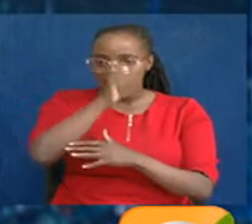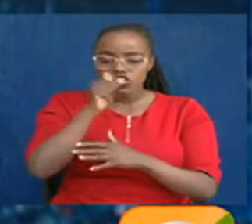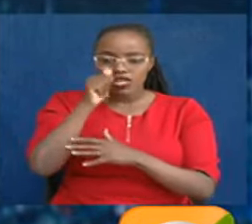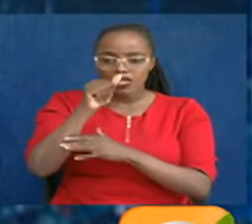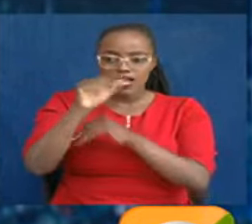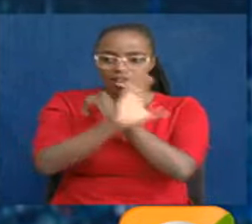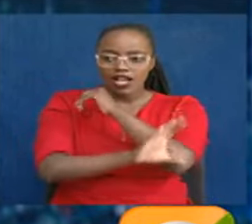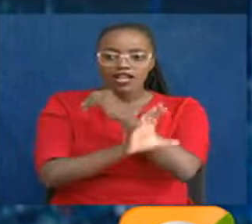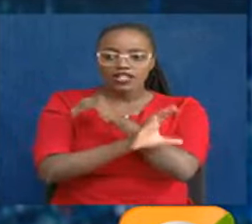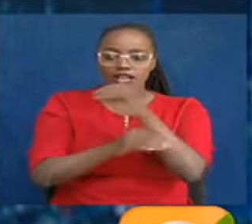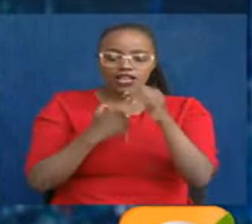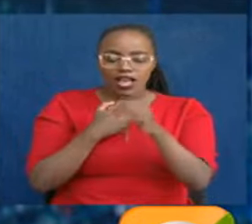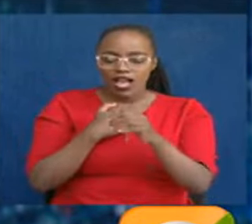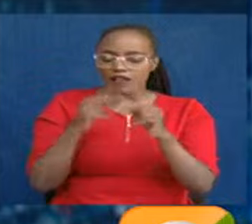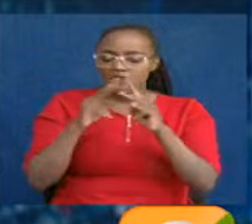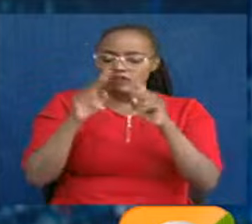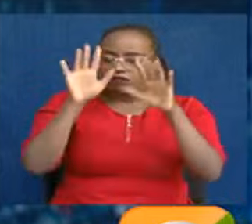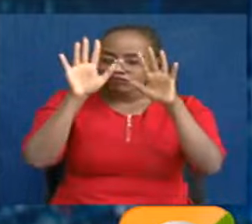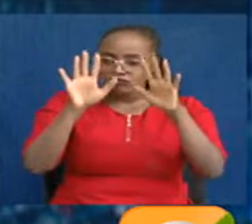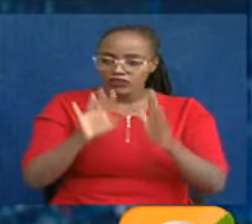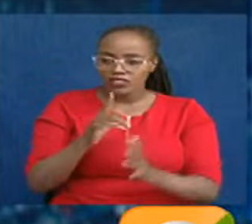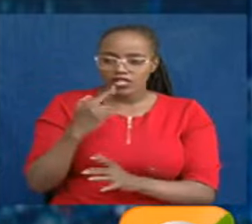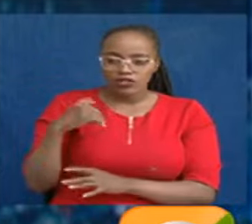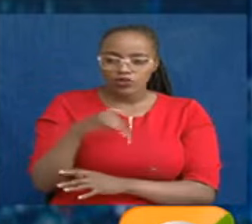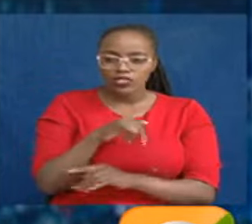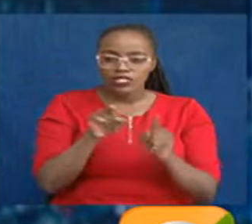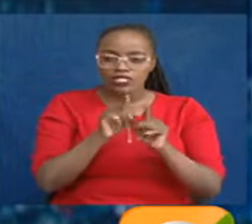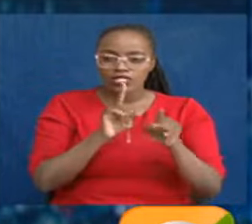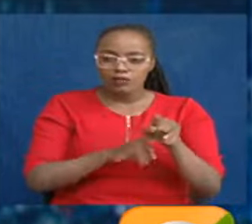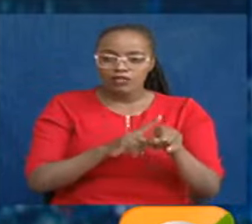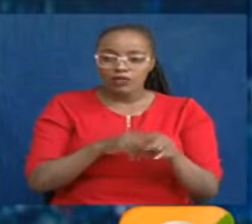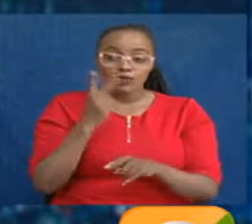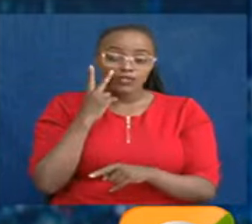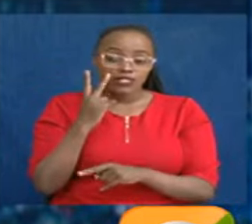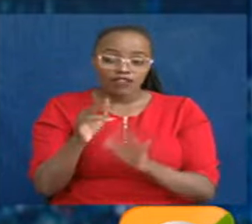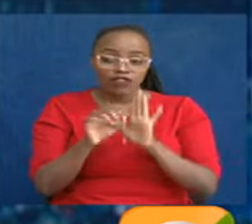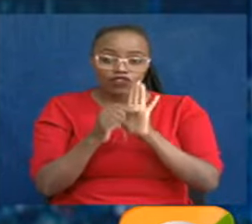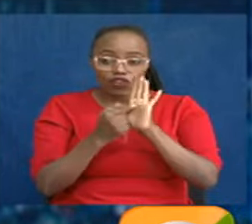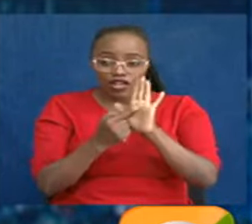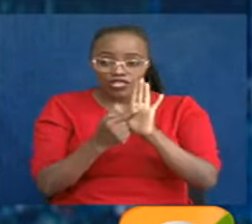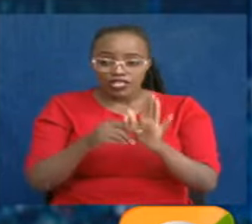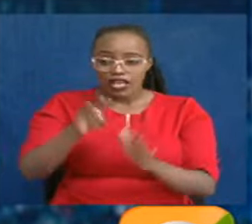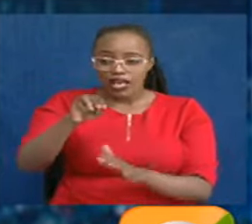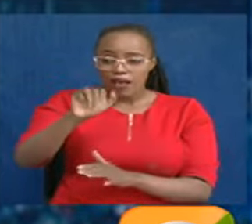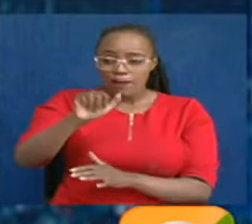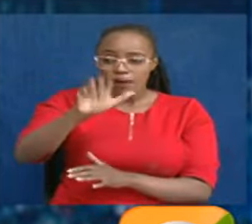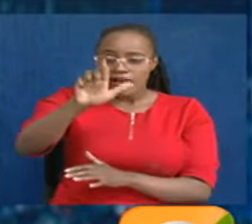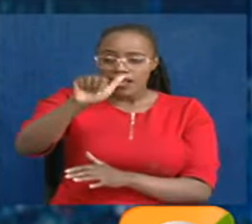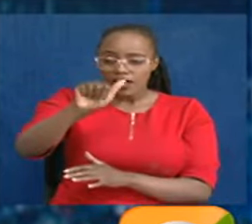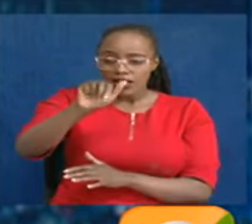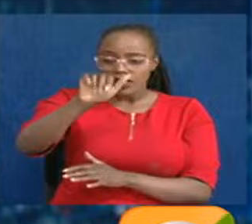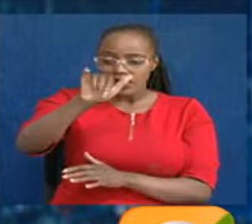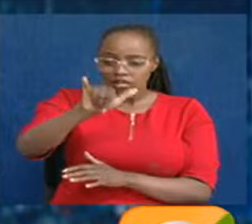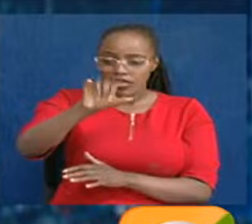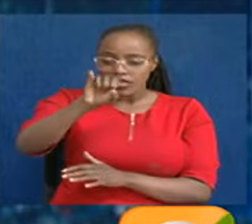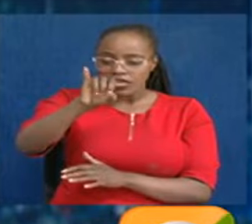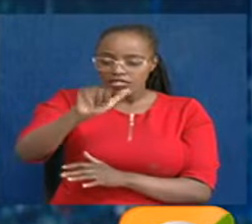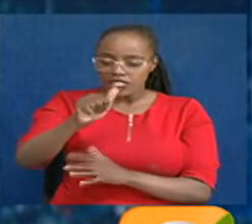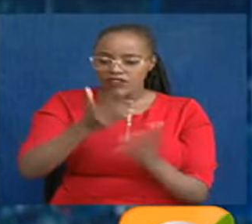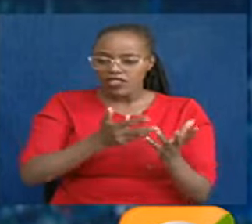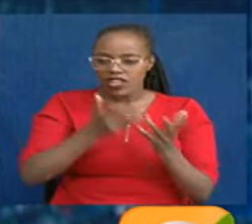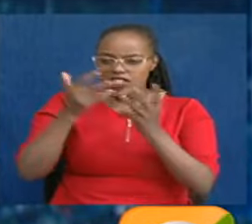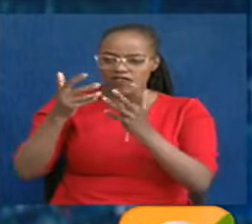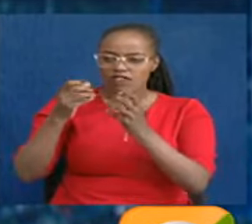good model for us. When we look at, for example, Malaysia, Malaysia exports is 50